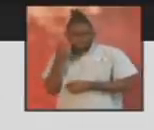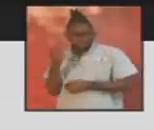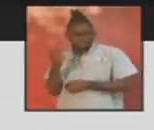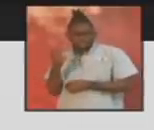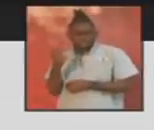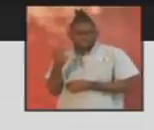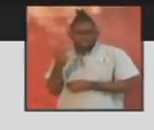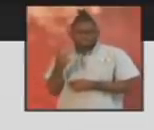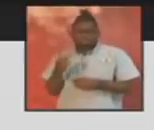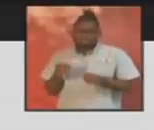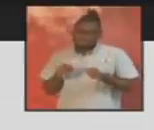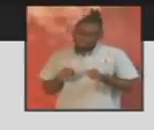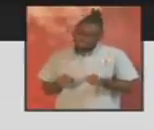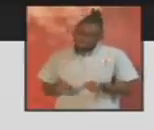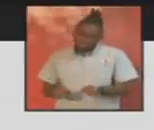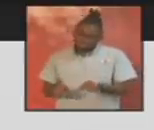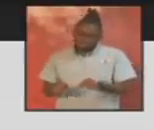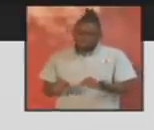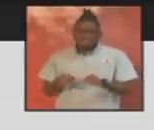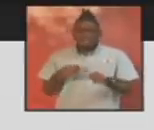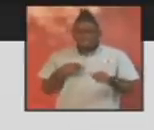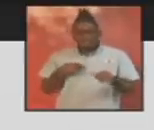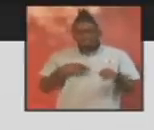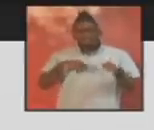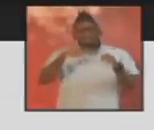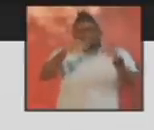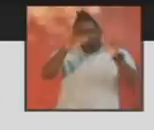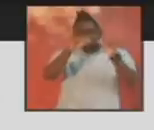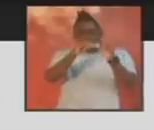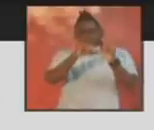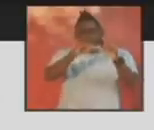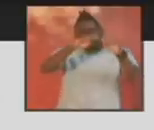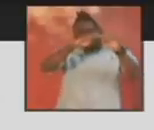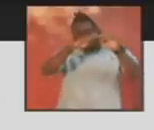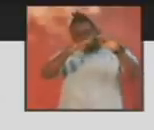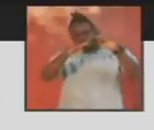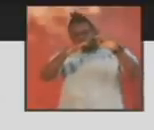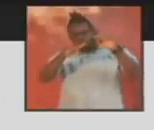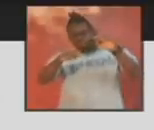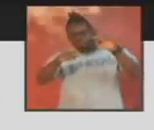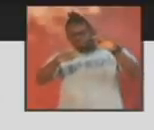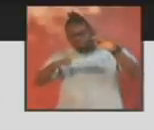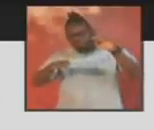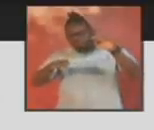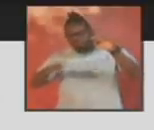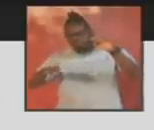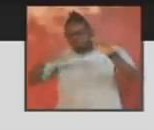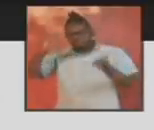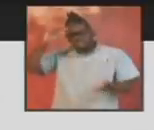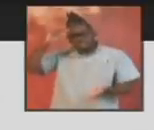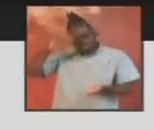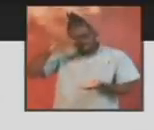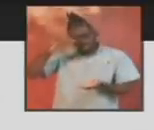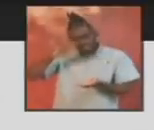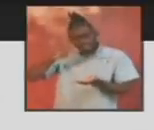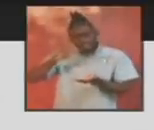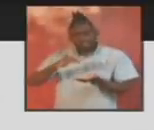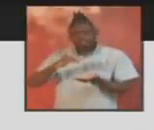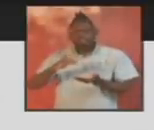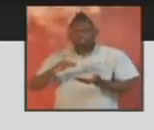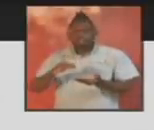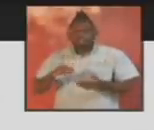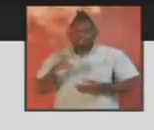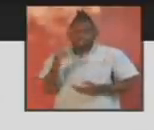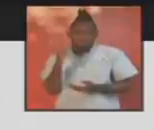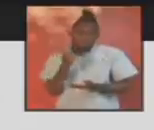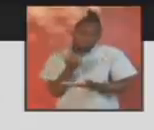downward trend mirrored by the black dotted line, which is the rolling average over a 7-day period. And